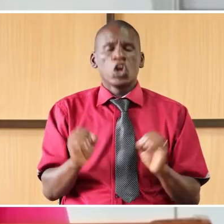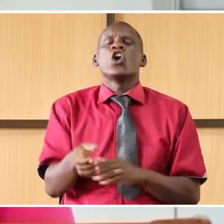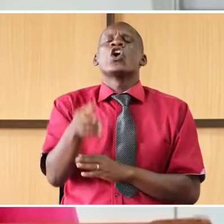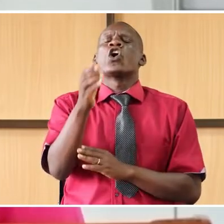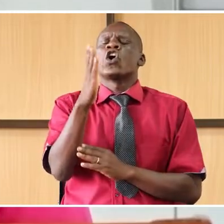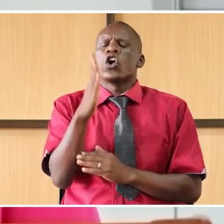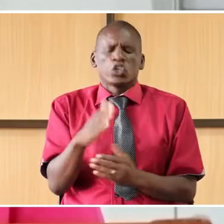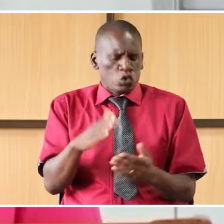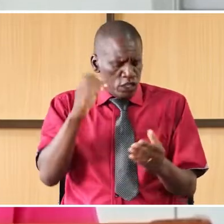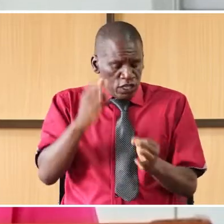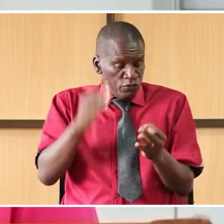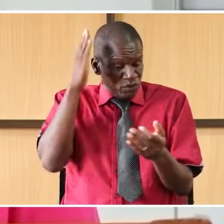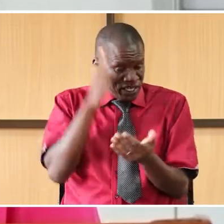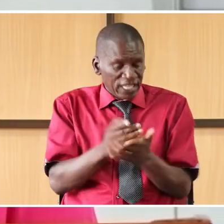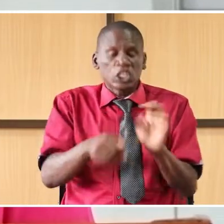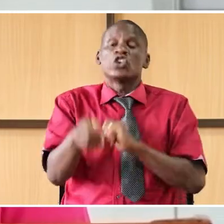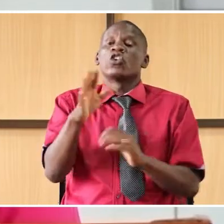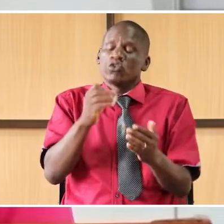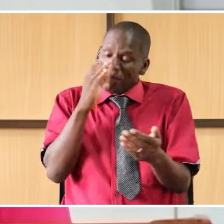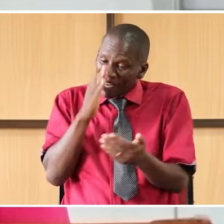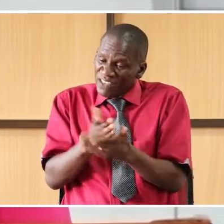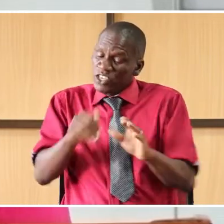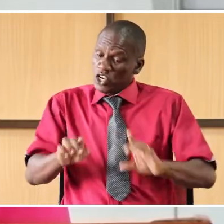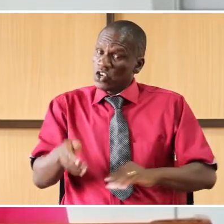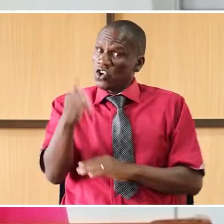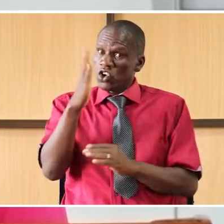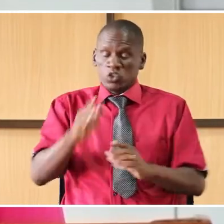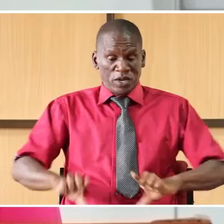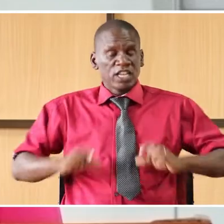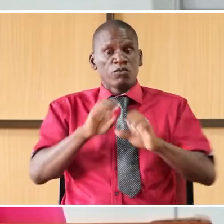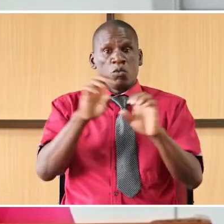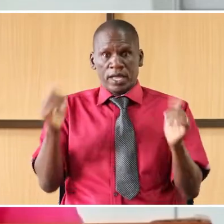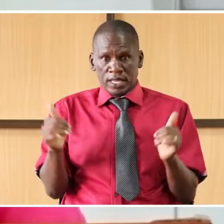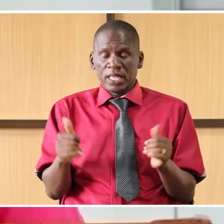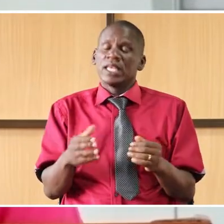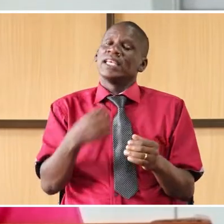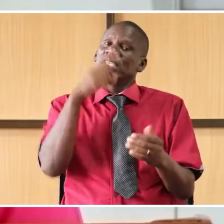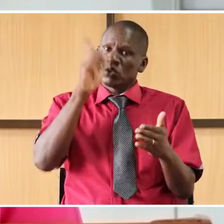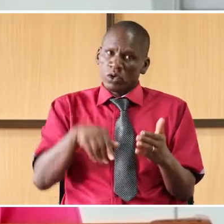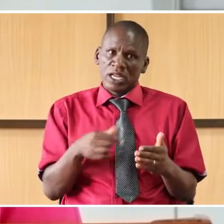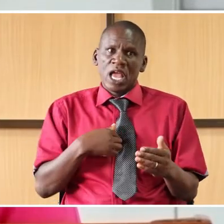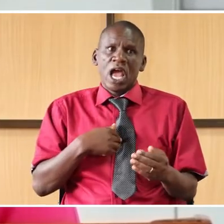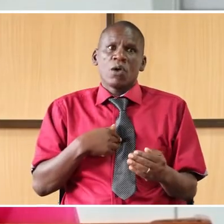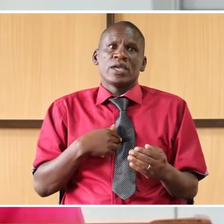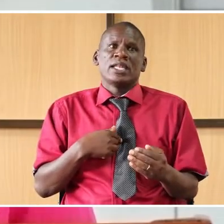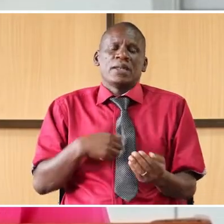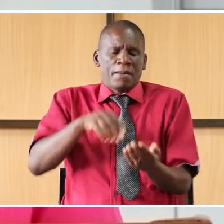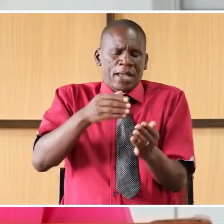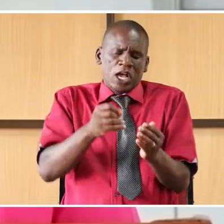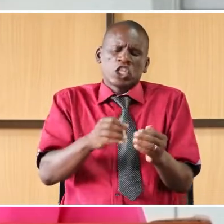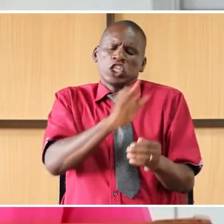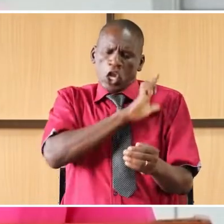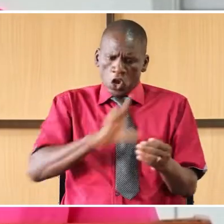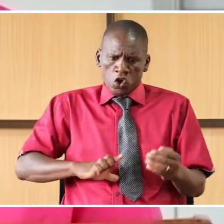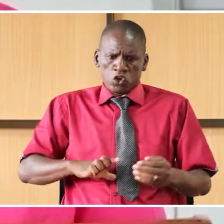We trust him, we believe in him, and we shall live. Praise God. So he says, I will set him on high. The Lord